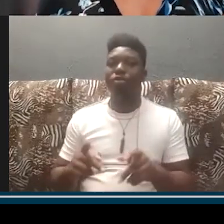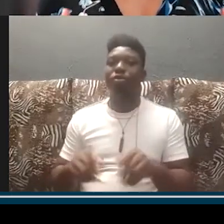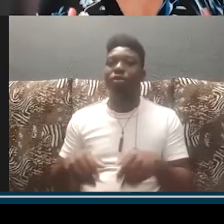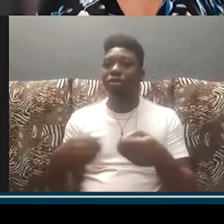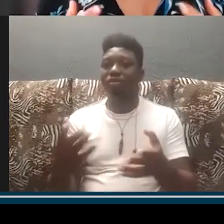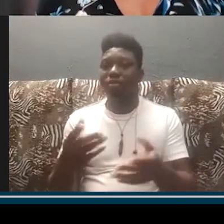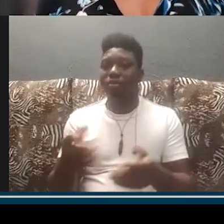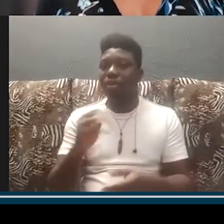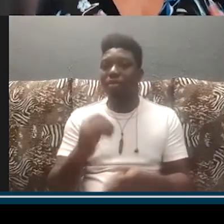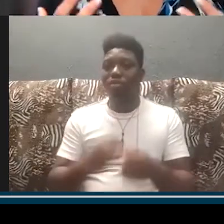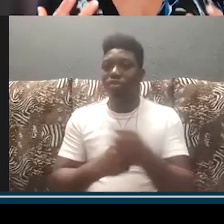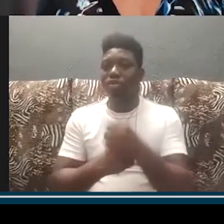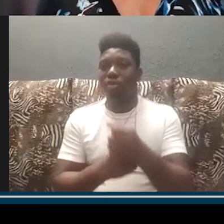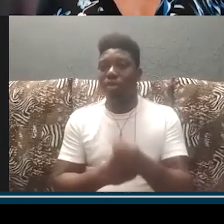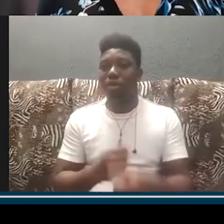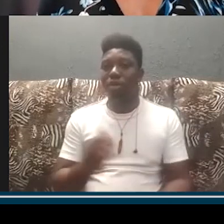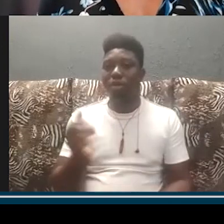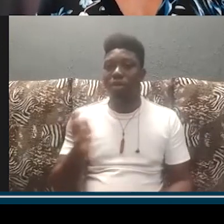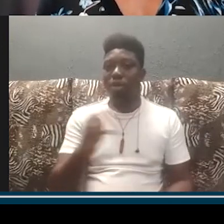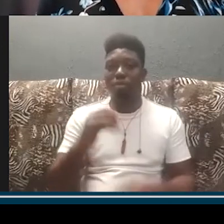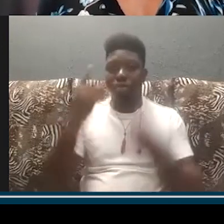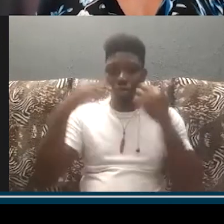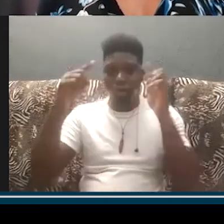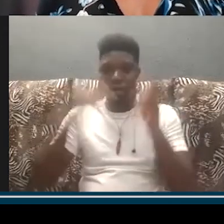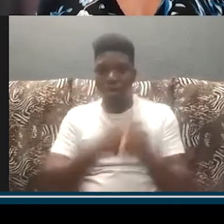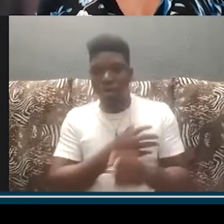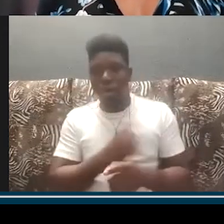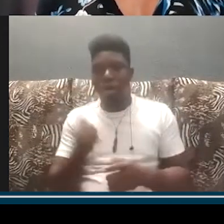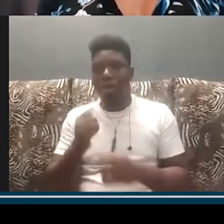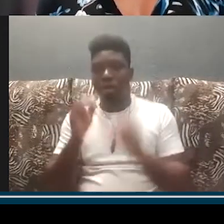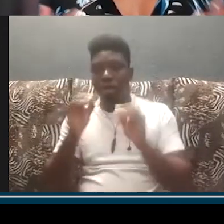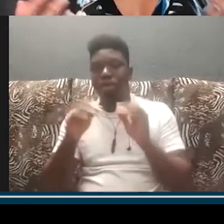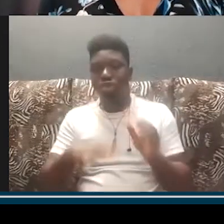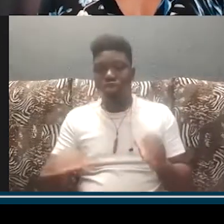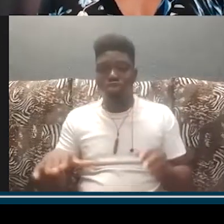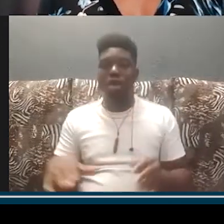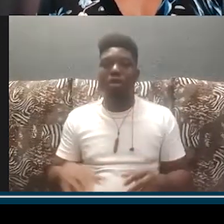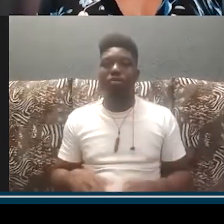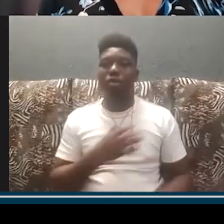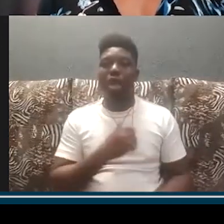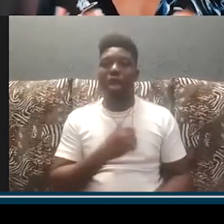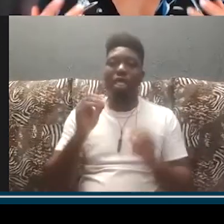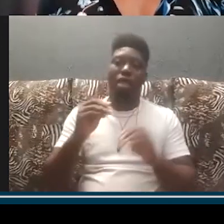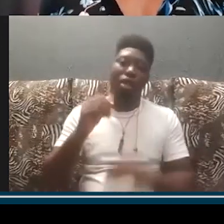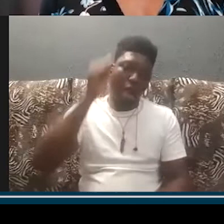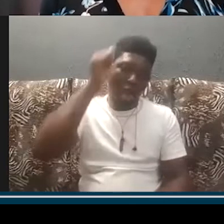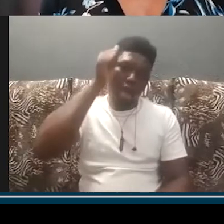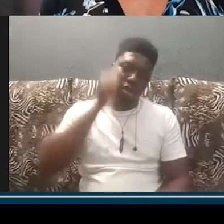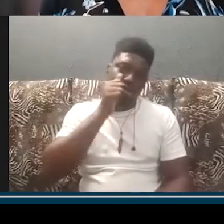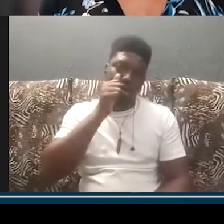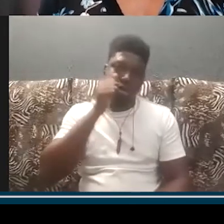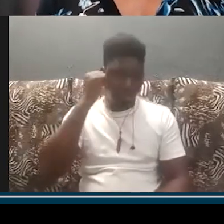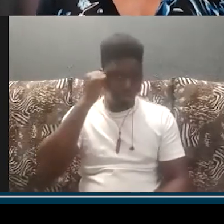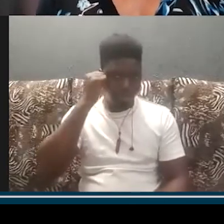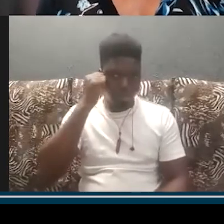we're teaching children and when we're teaching adults, it's about the asking of questions and not making